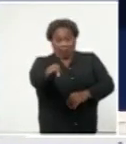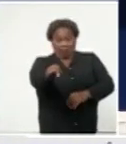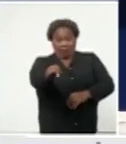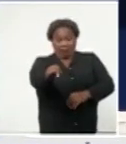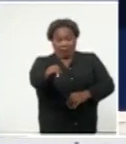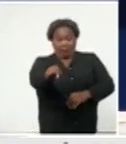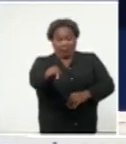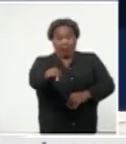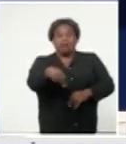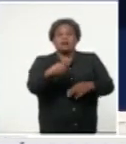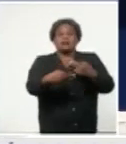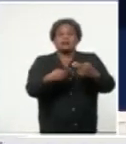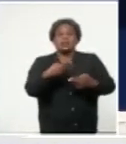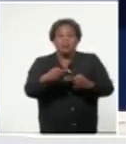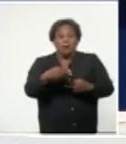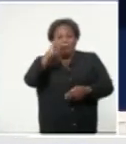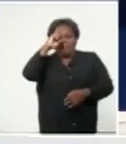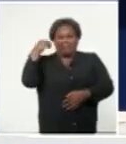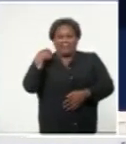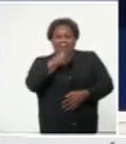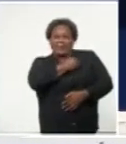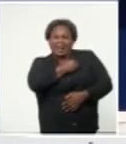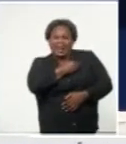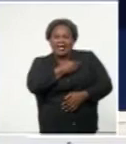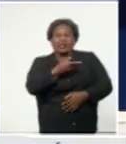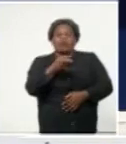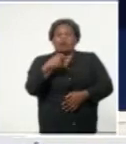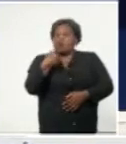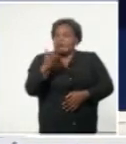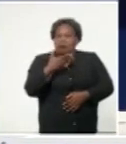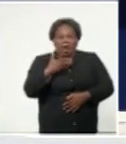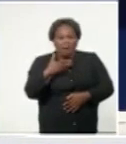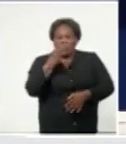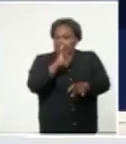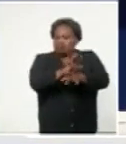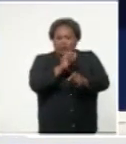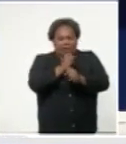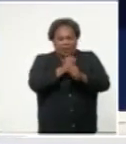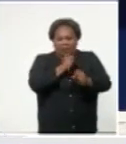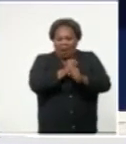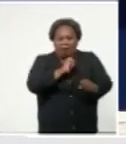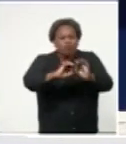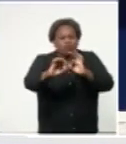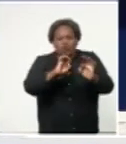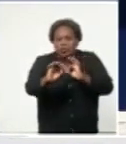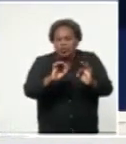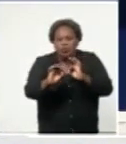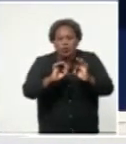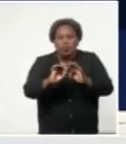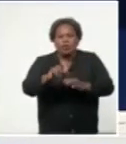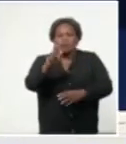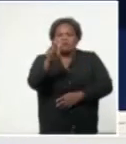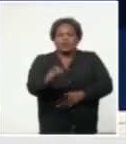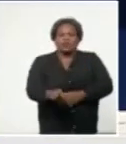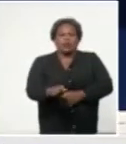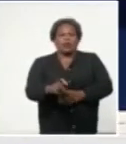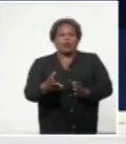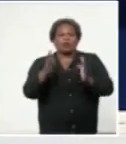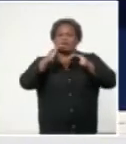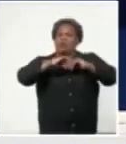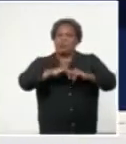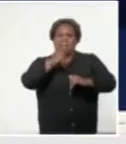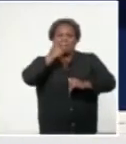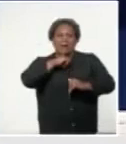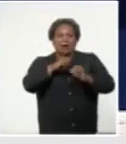as to control it and to prevent its spread. Havana remains with